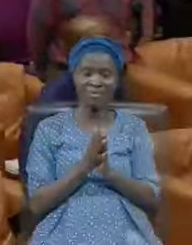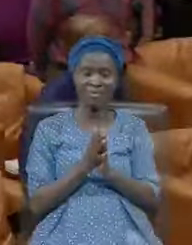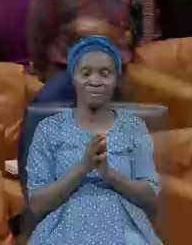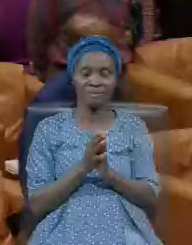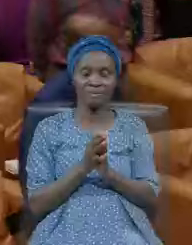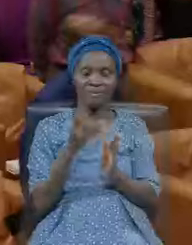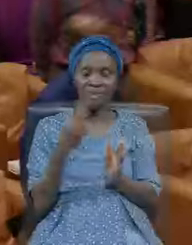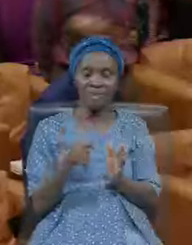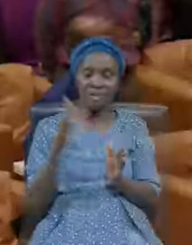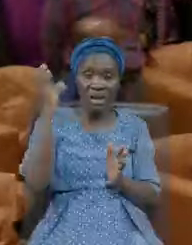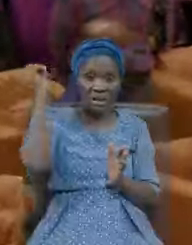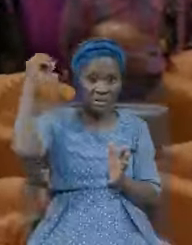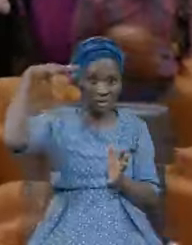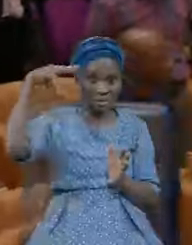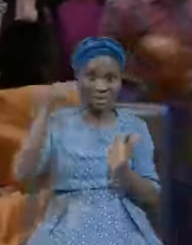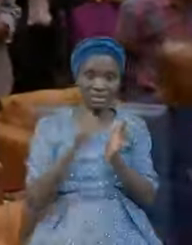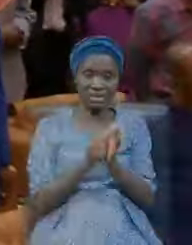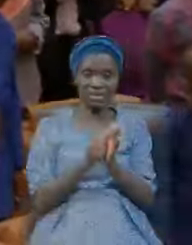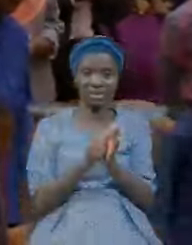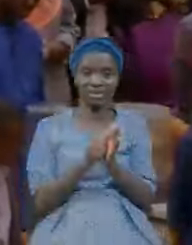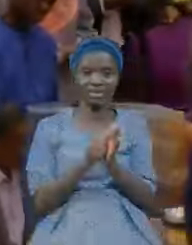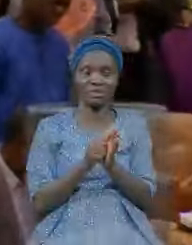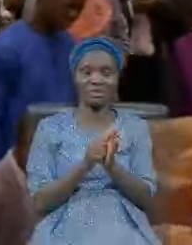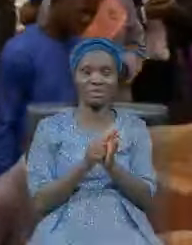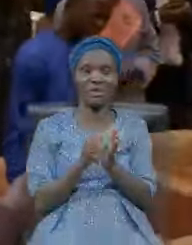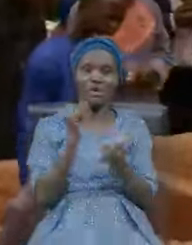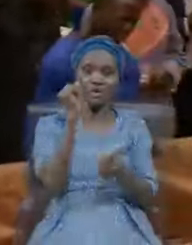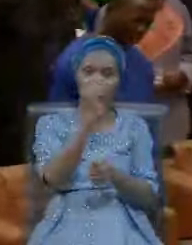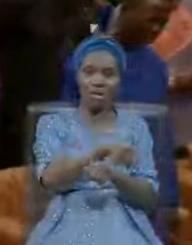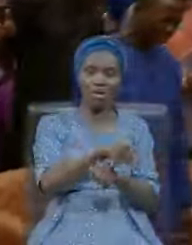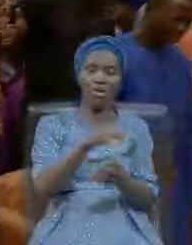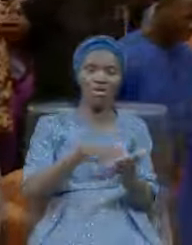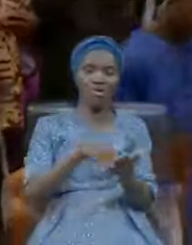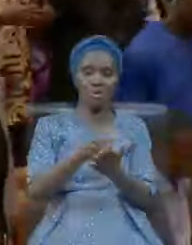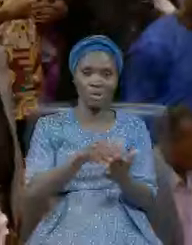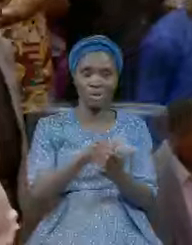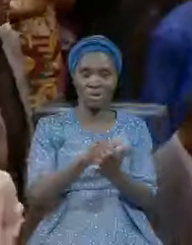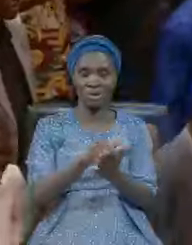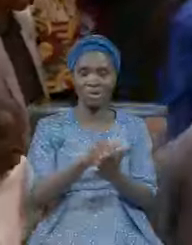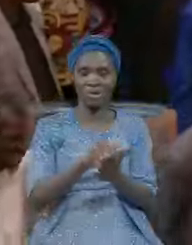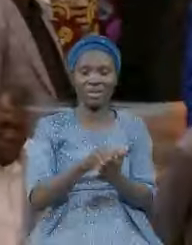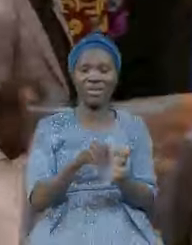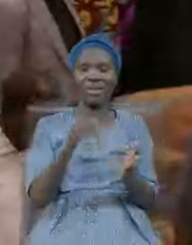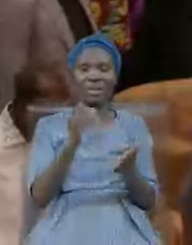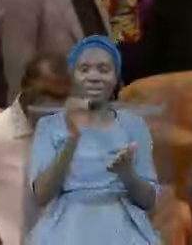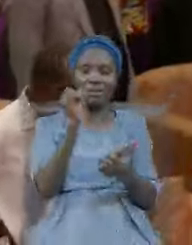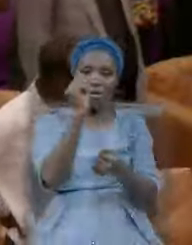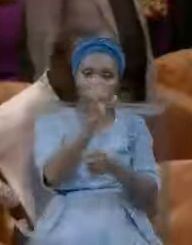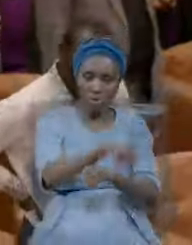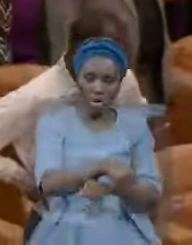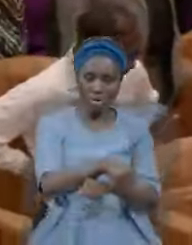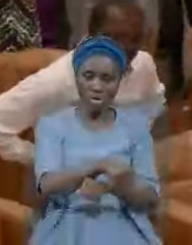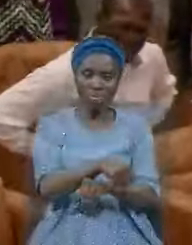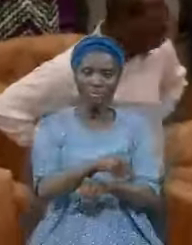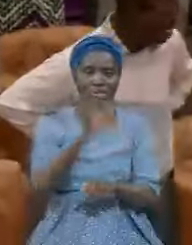The grace that overpowers a weakness, a willfulness